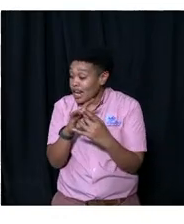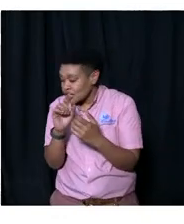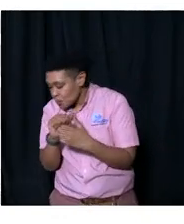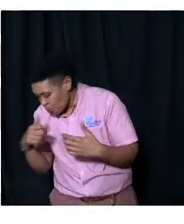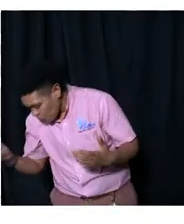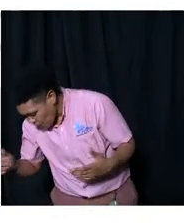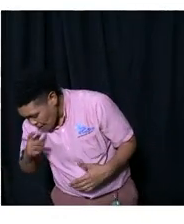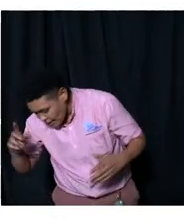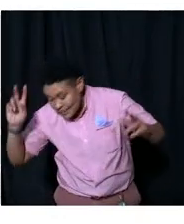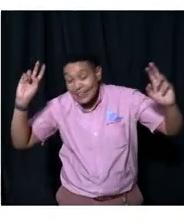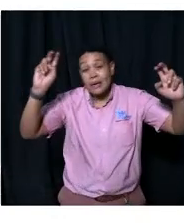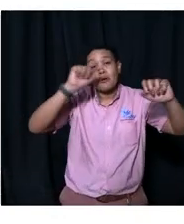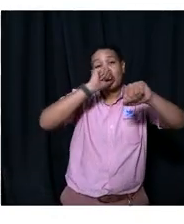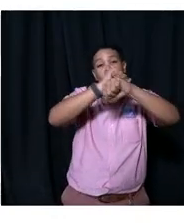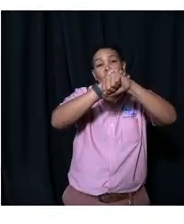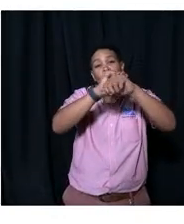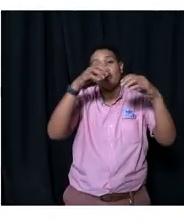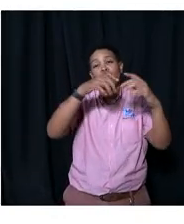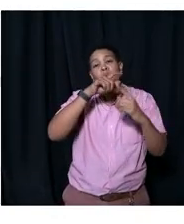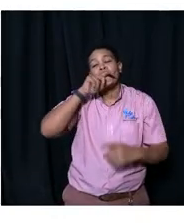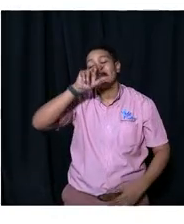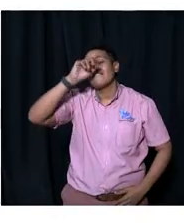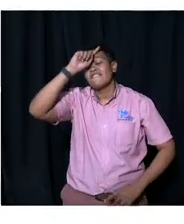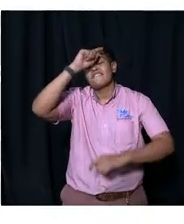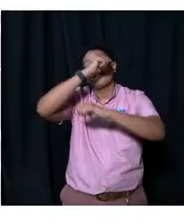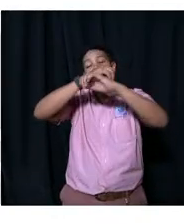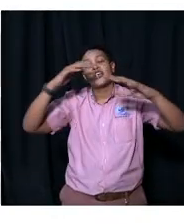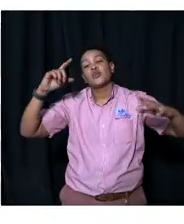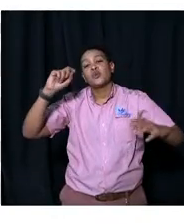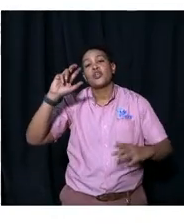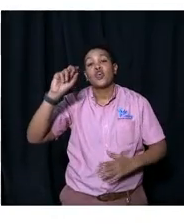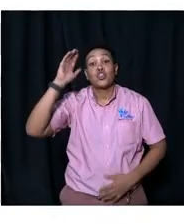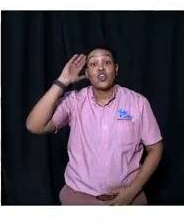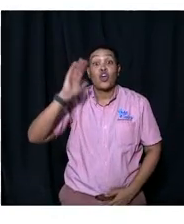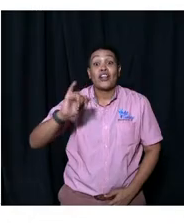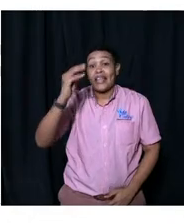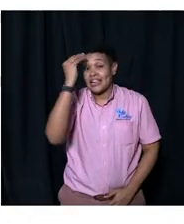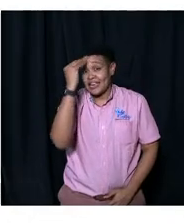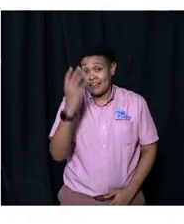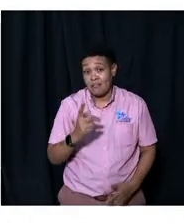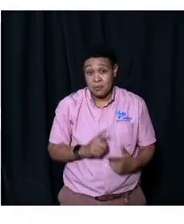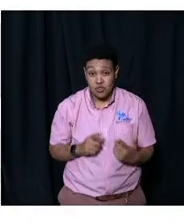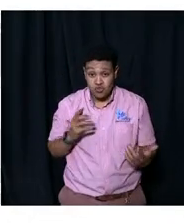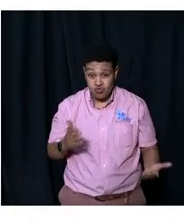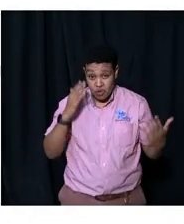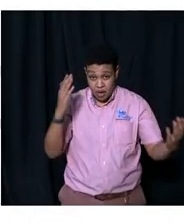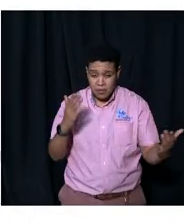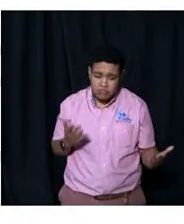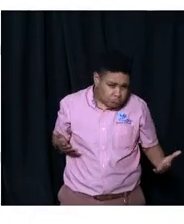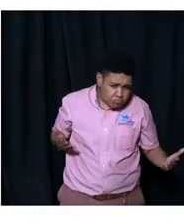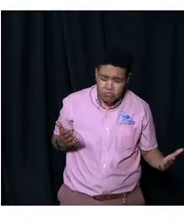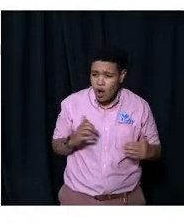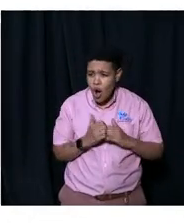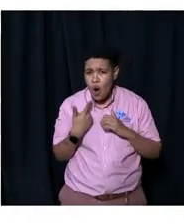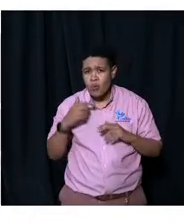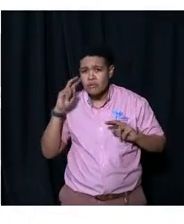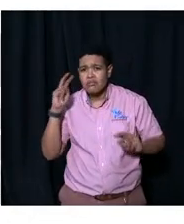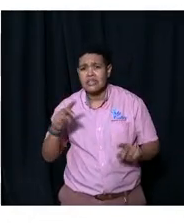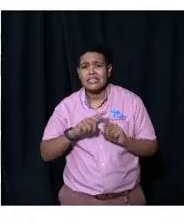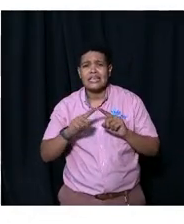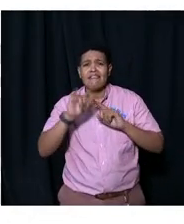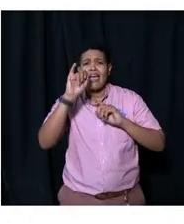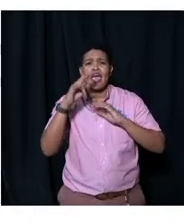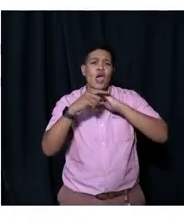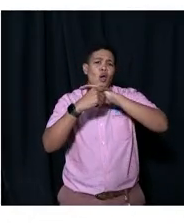the thematic working groups of Vision 2030. And all of that information and recommendations as to how we address the issues, air